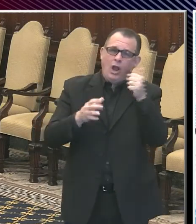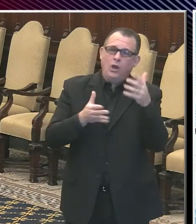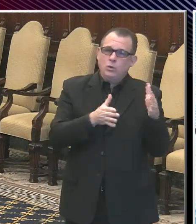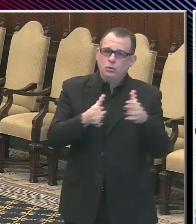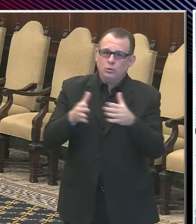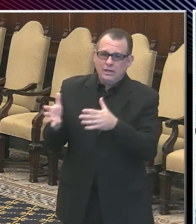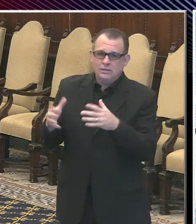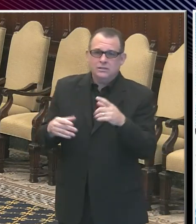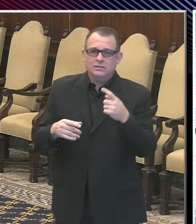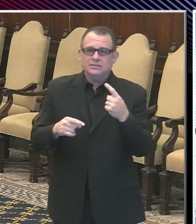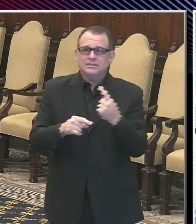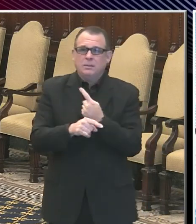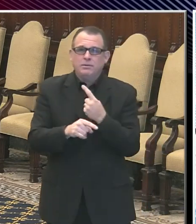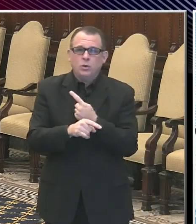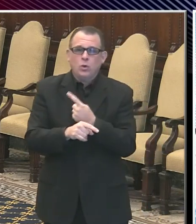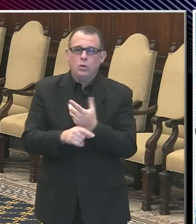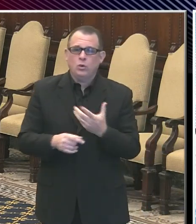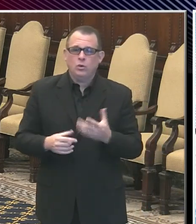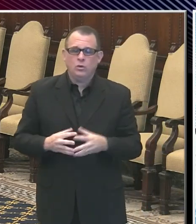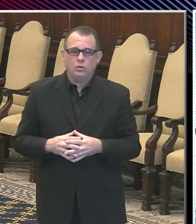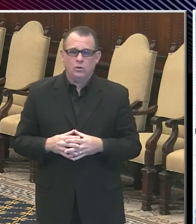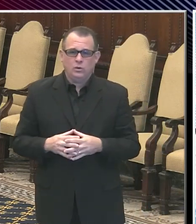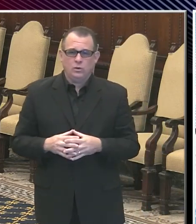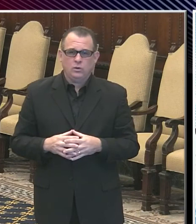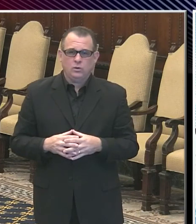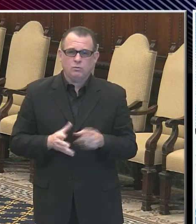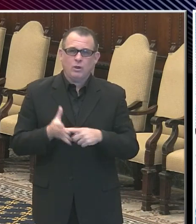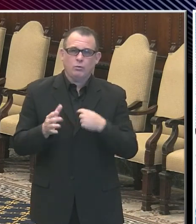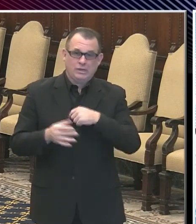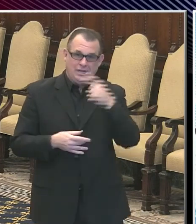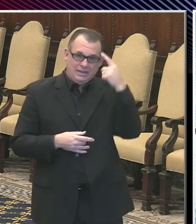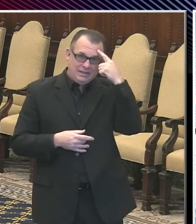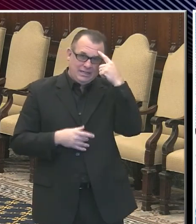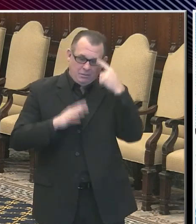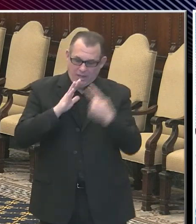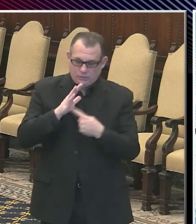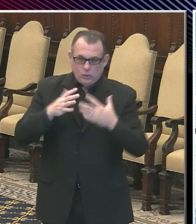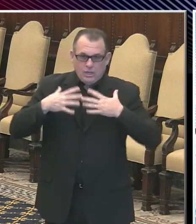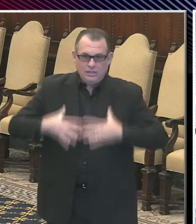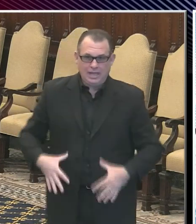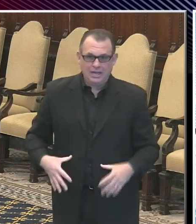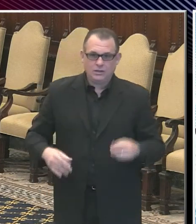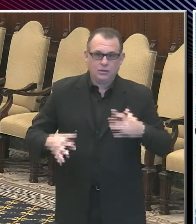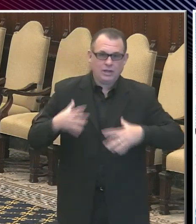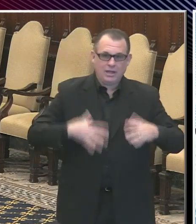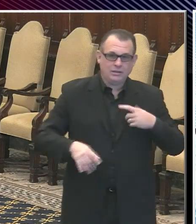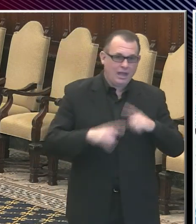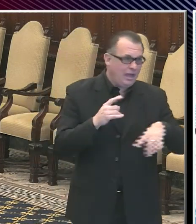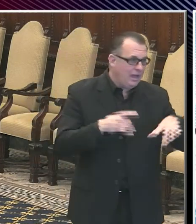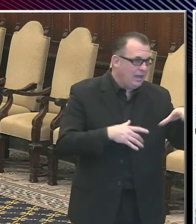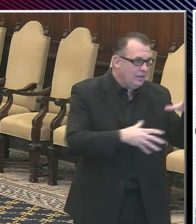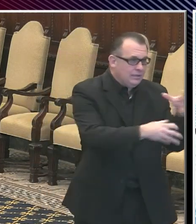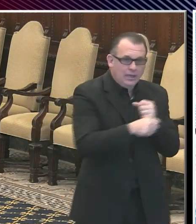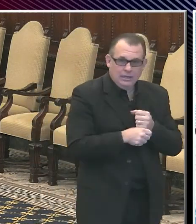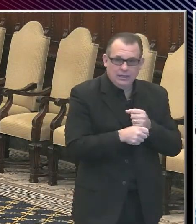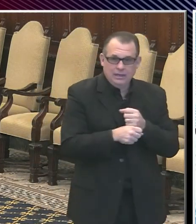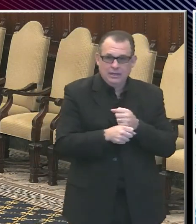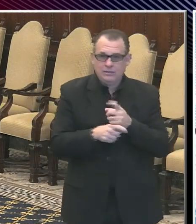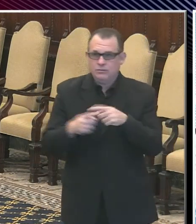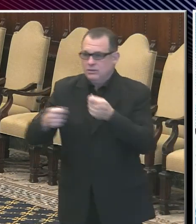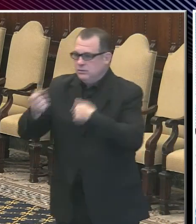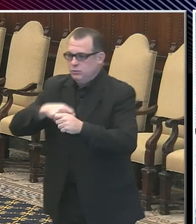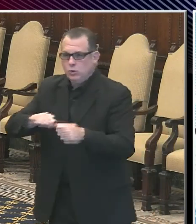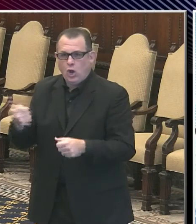historic, what we think of as an isolation or surgical gown, is there something else that we could substitute for it?